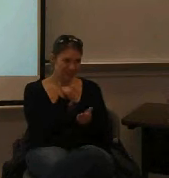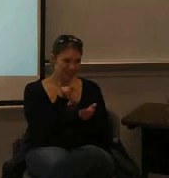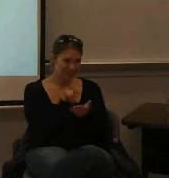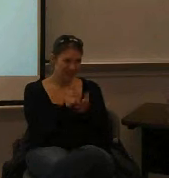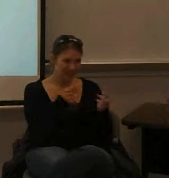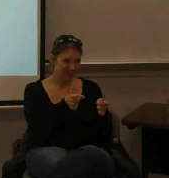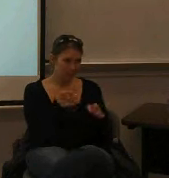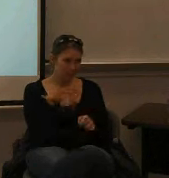well.